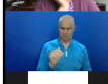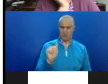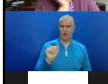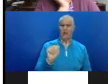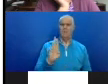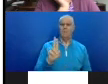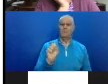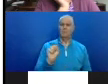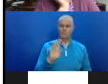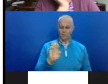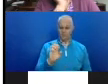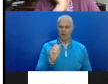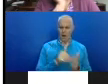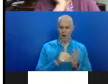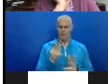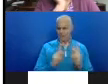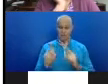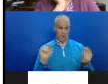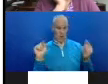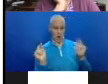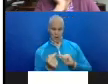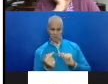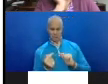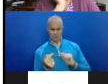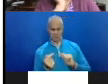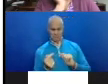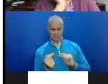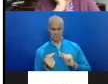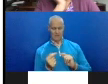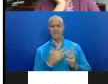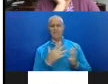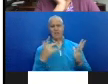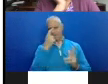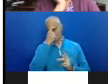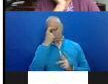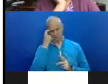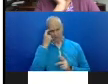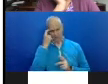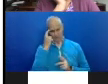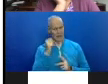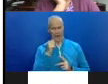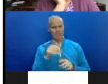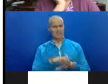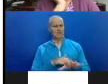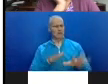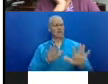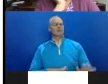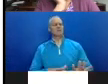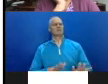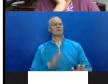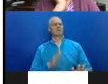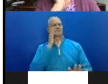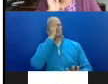mean, often the people who've been harmed, you know, and they've experienced a lot of trauma, haven't really slowed down to consider this as